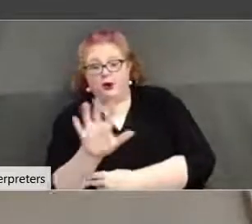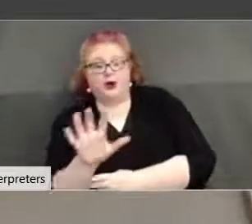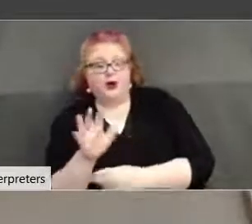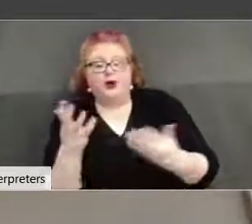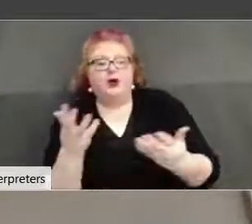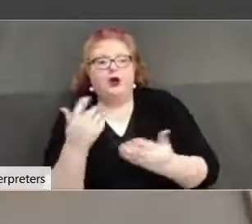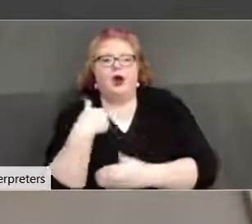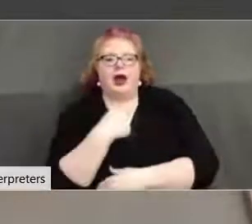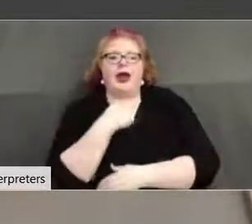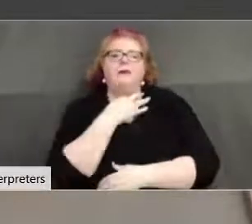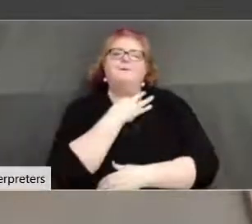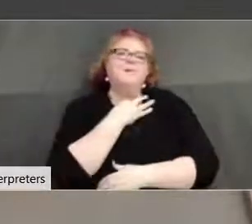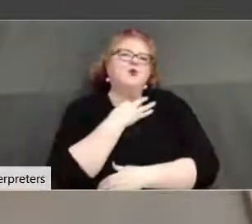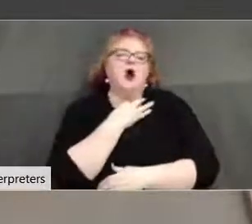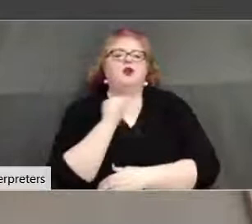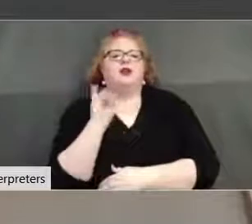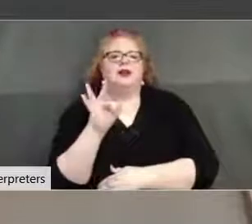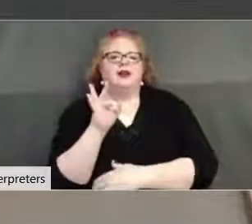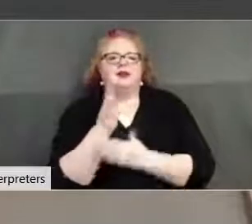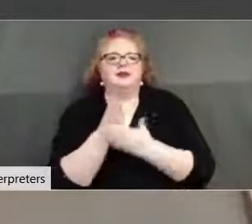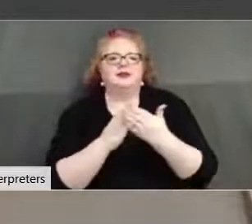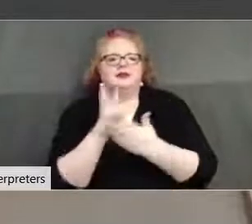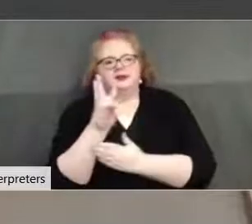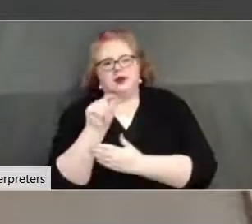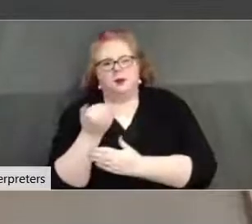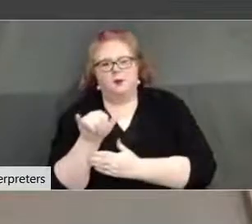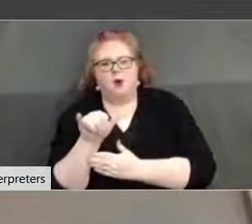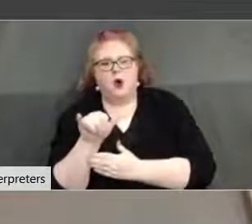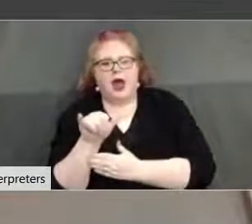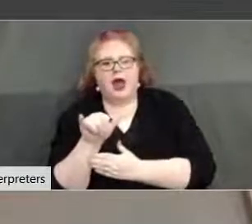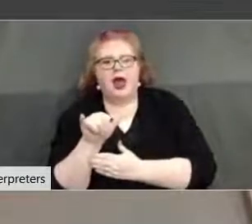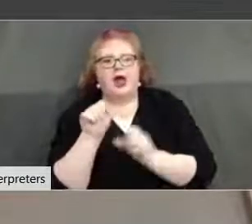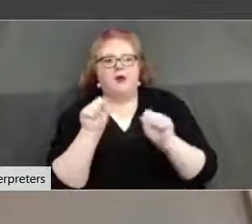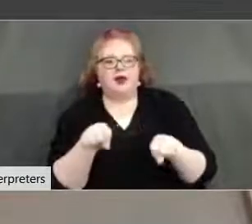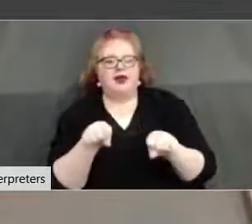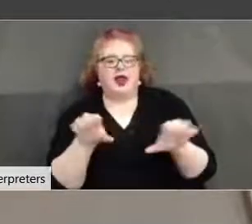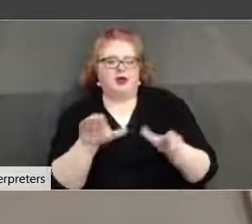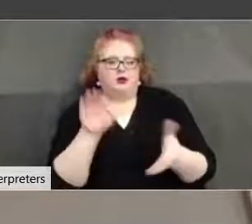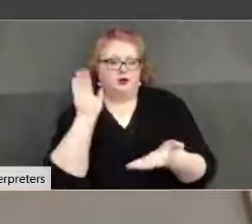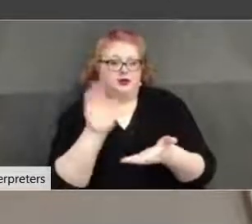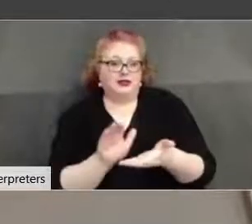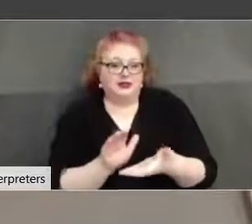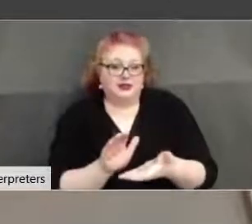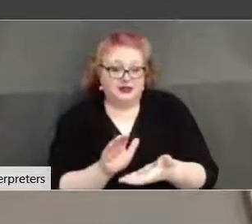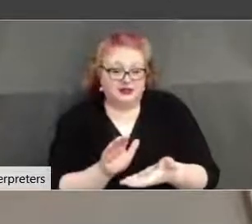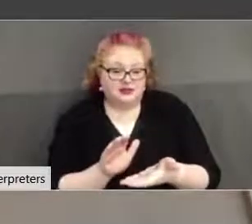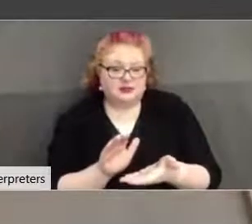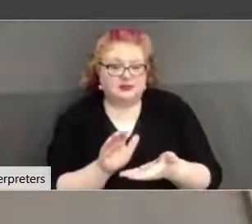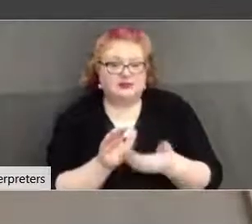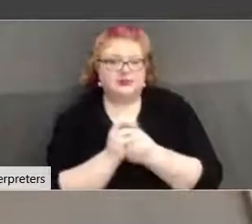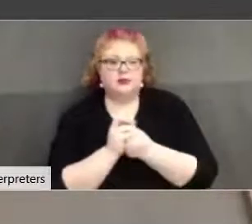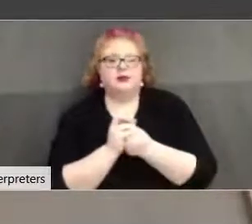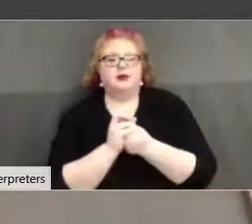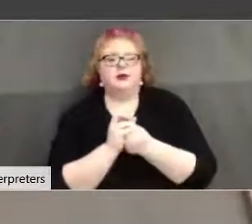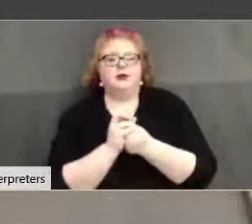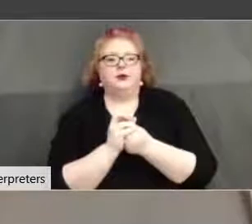if there's not some way that we start at least on the side doing some sort of program to start taking care of